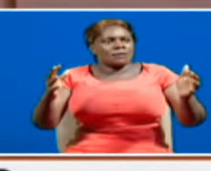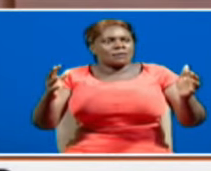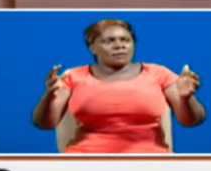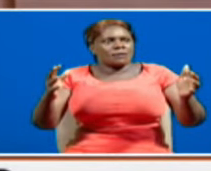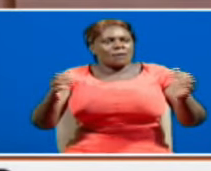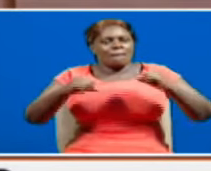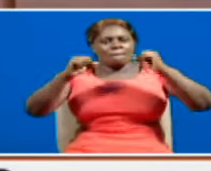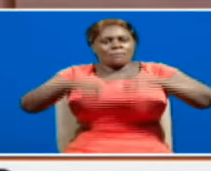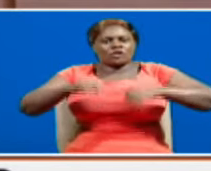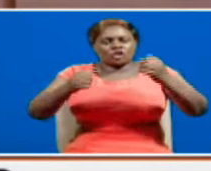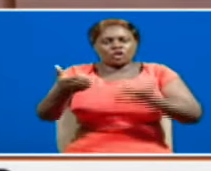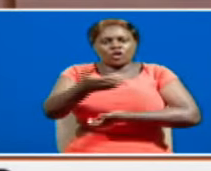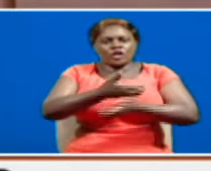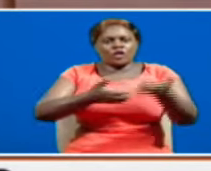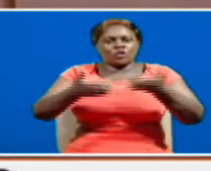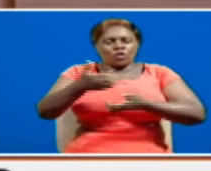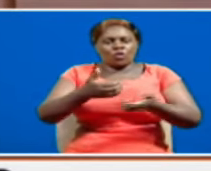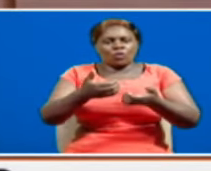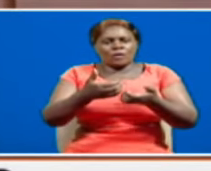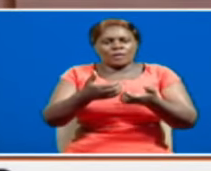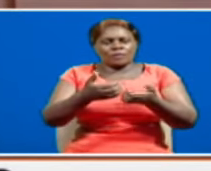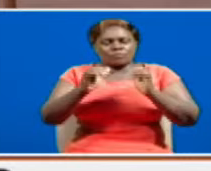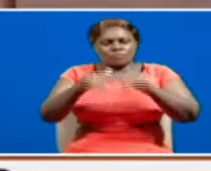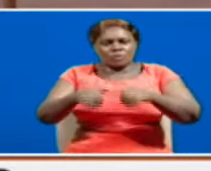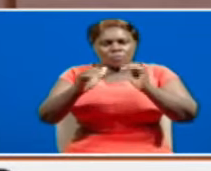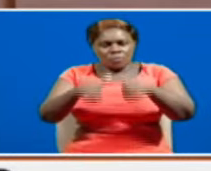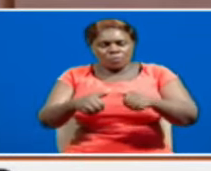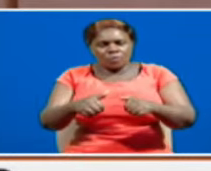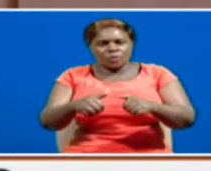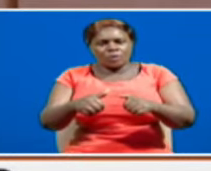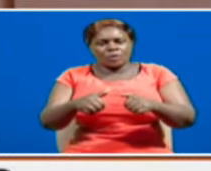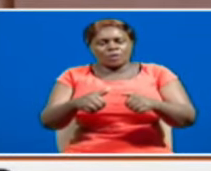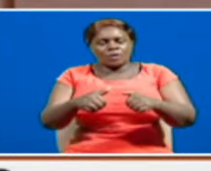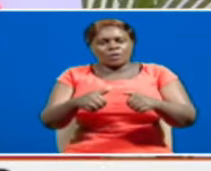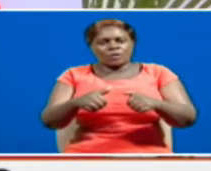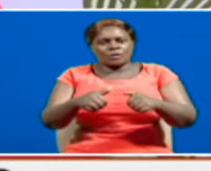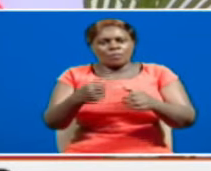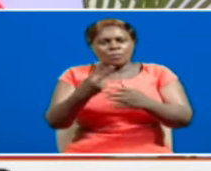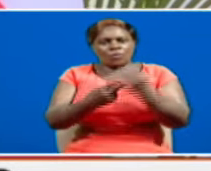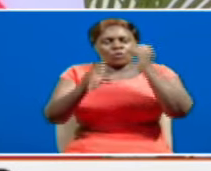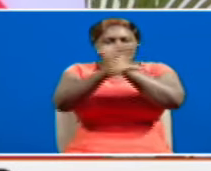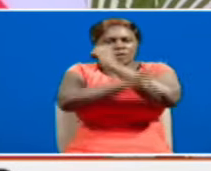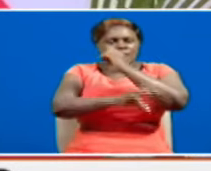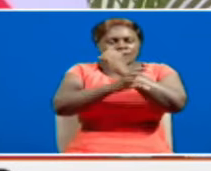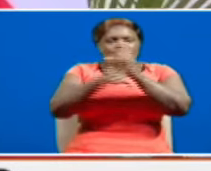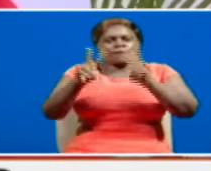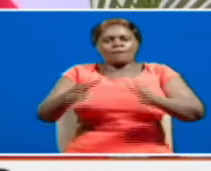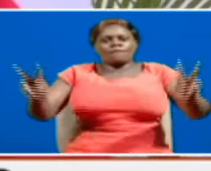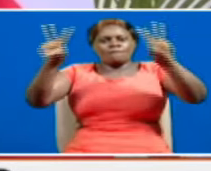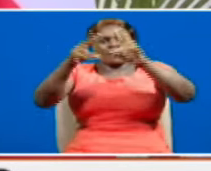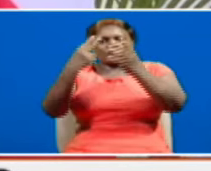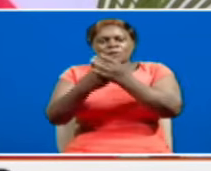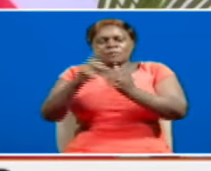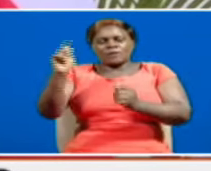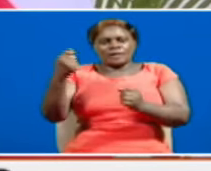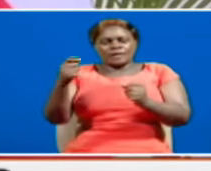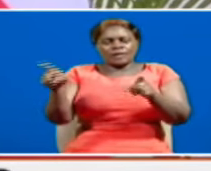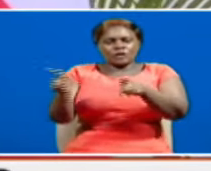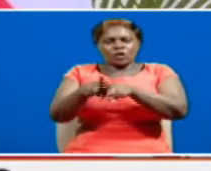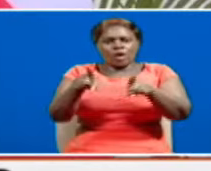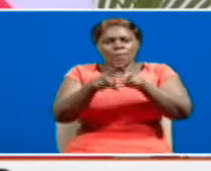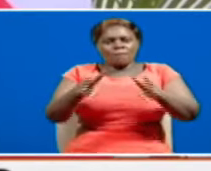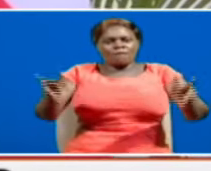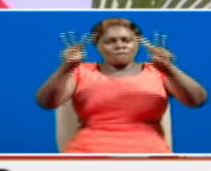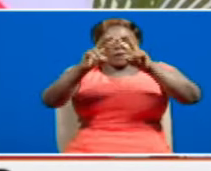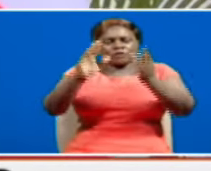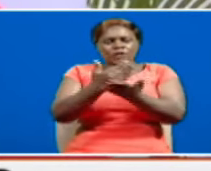potential of economic cooperation for the future. I firmly believe in this for both our countries. Poland is a valued partner of Kenya with common values and